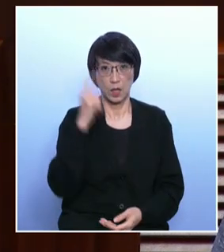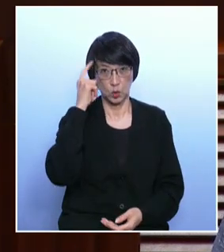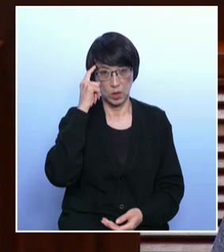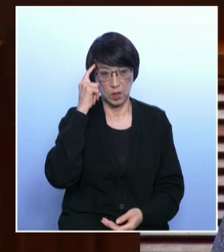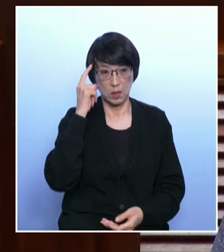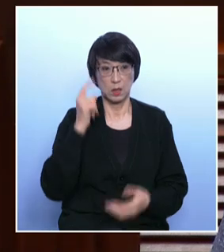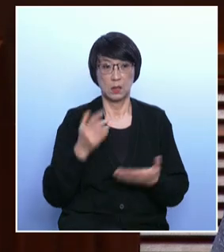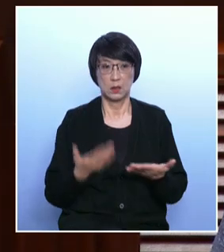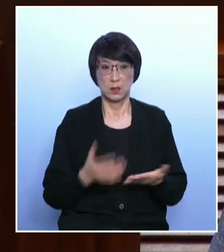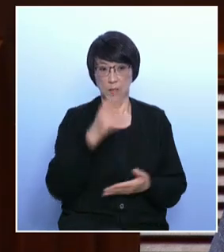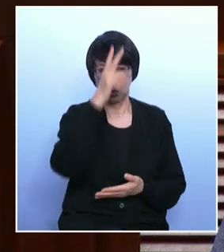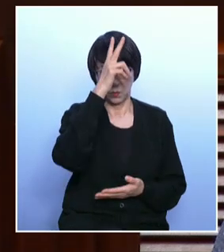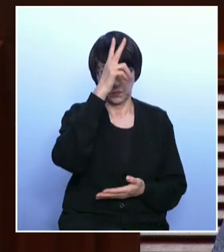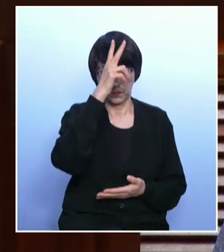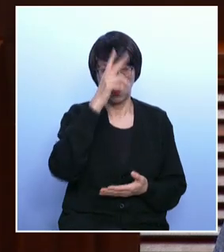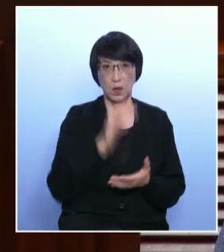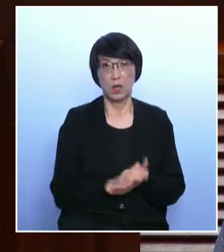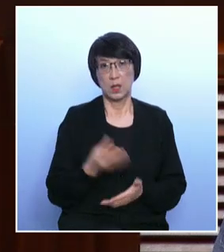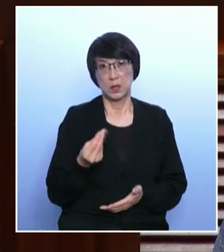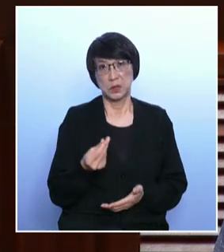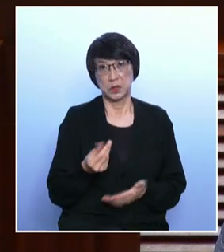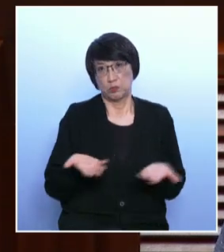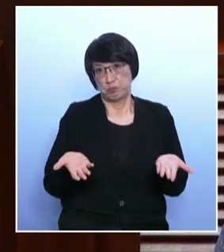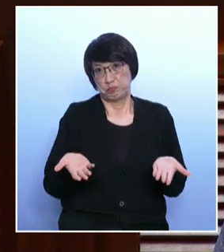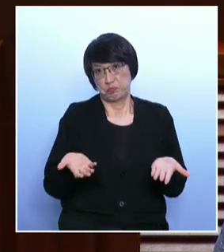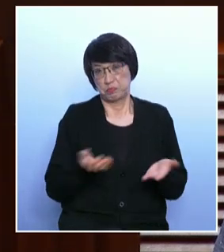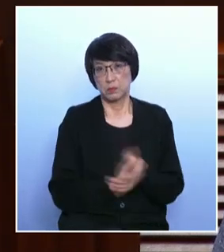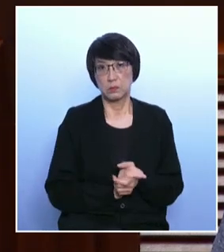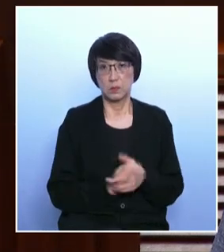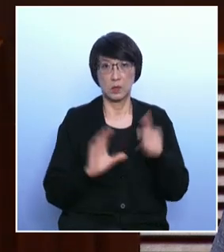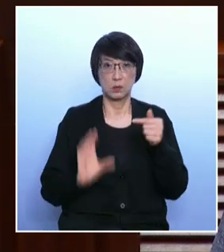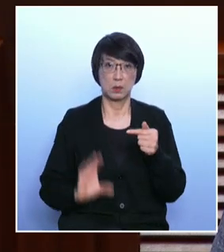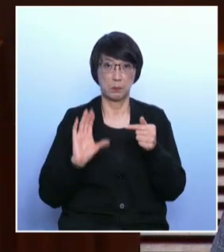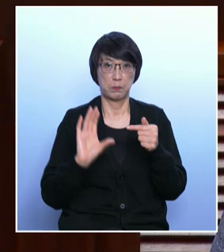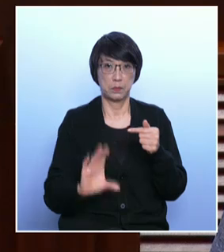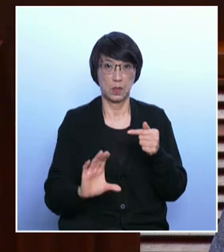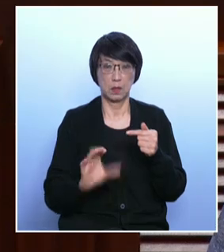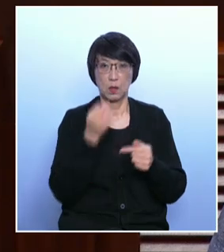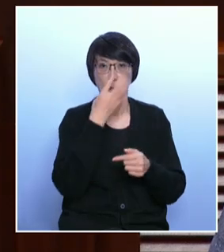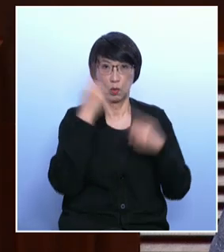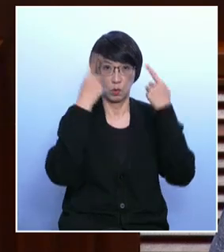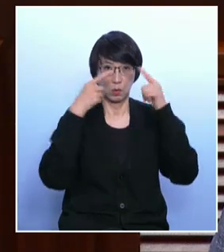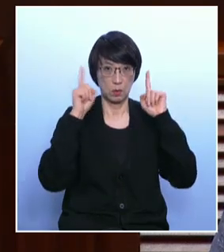a consultation. It is not the case that you're saying that there won't be any impact.